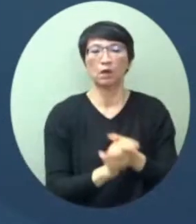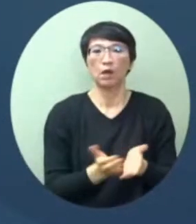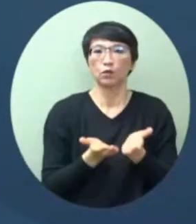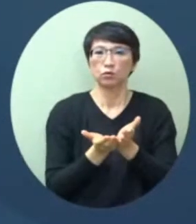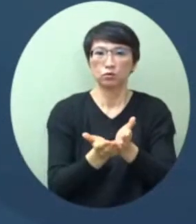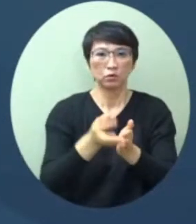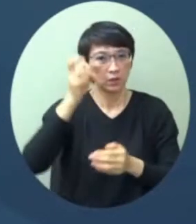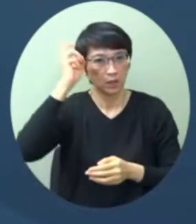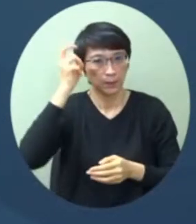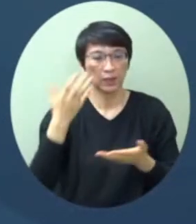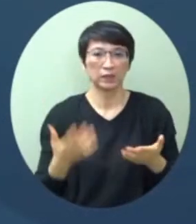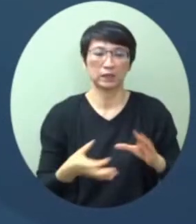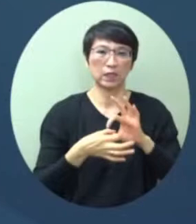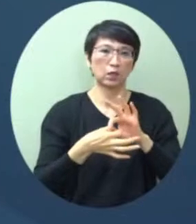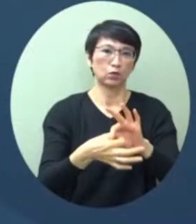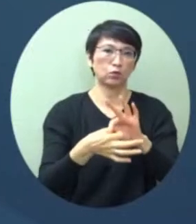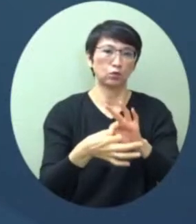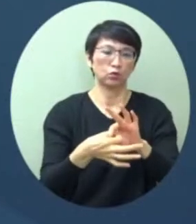We have